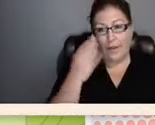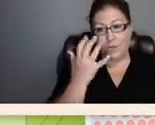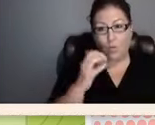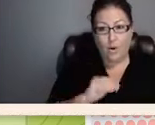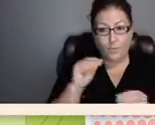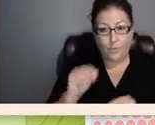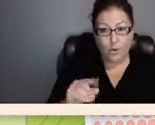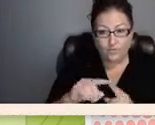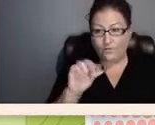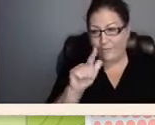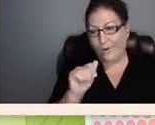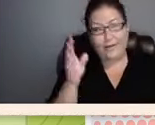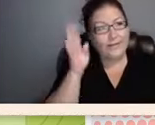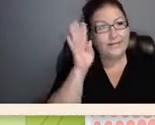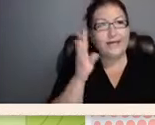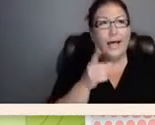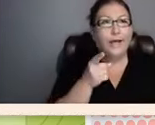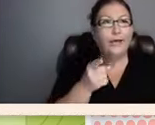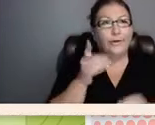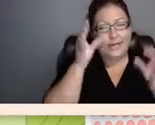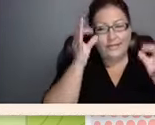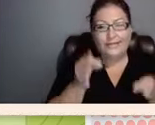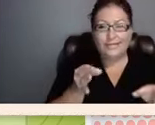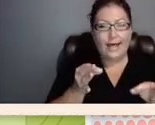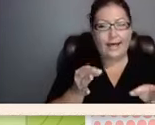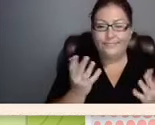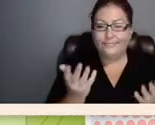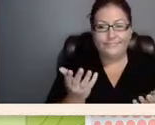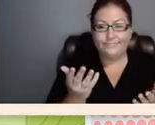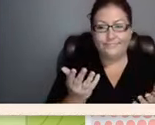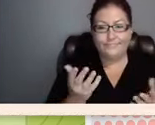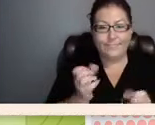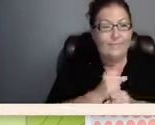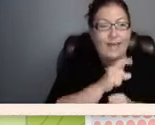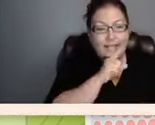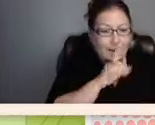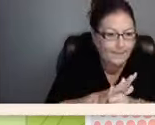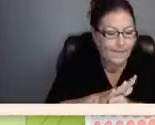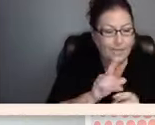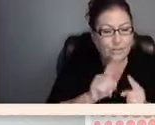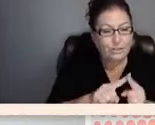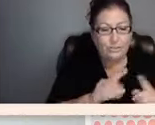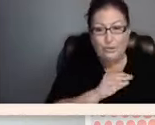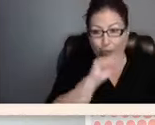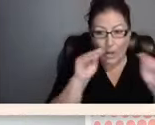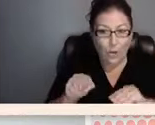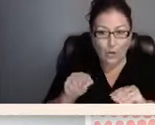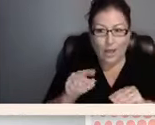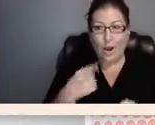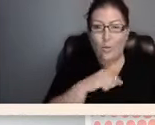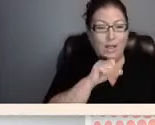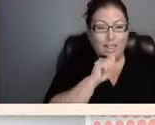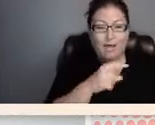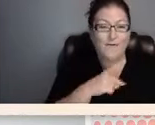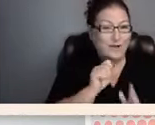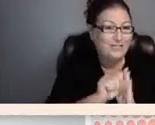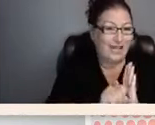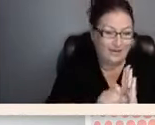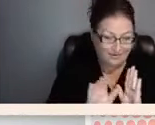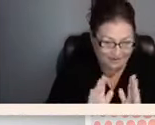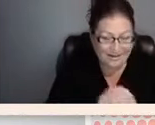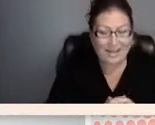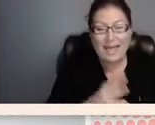say you are deciding to make the commitment to relocate. We love our state,